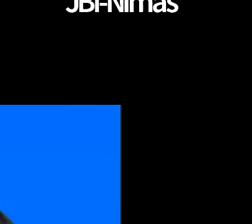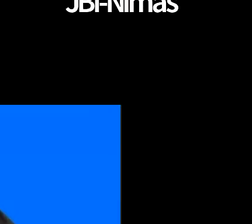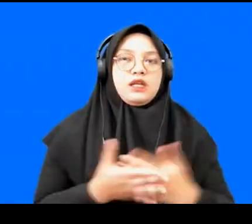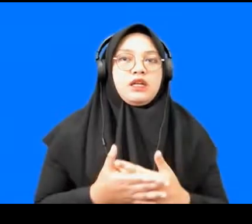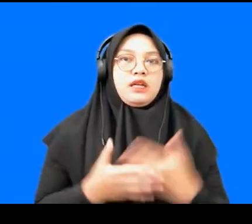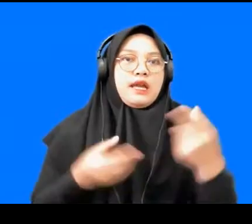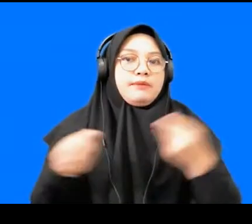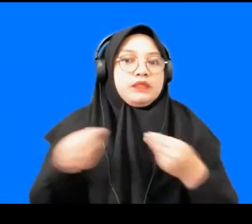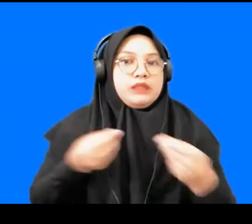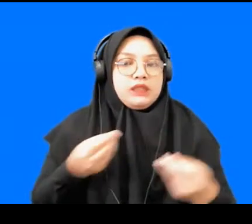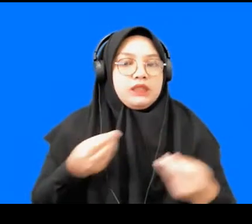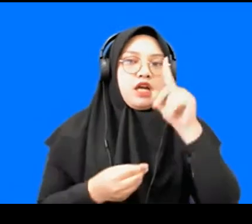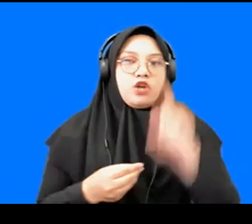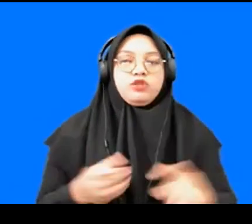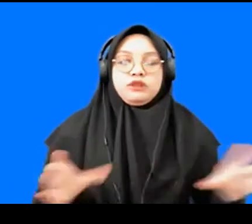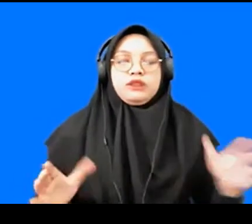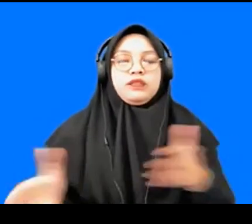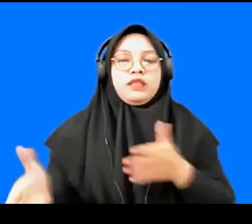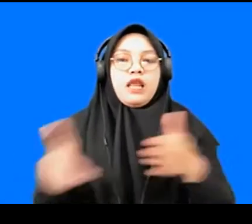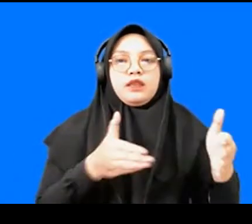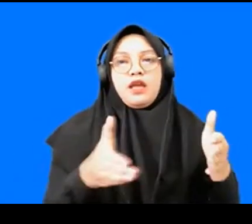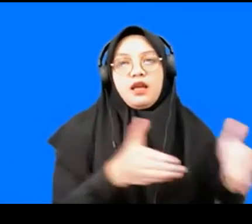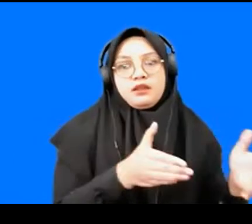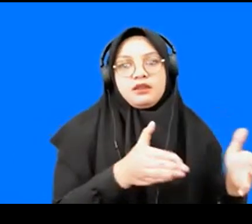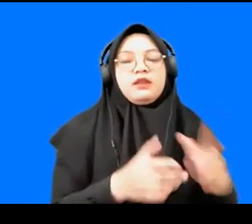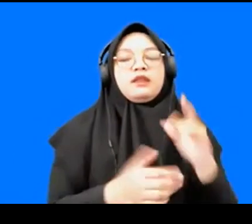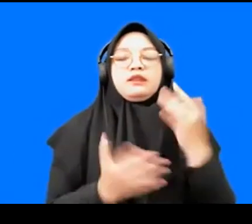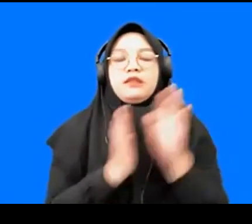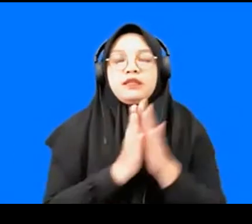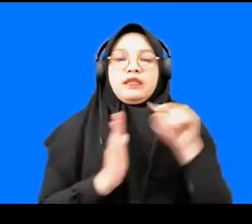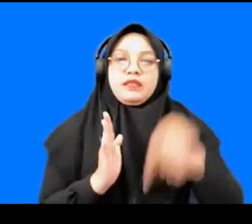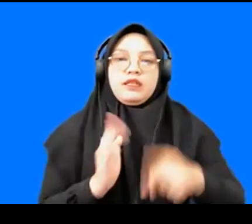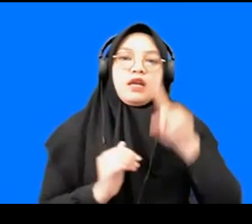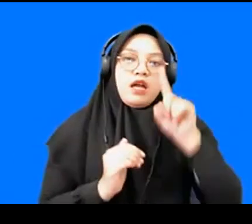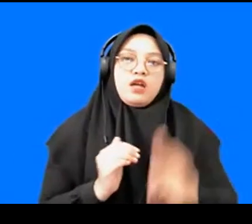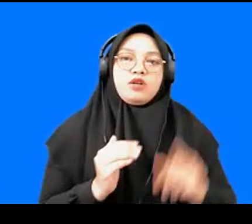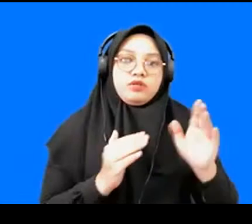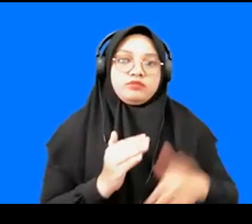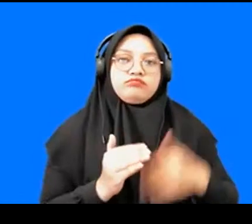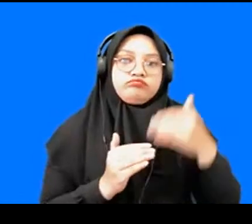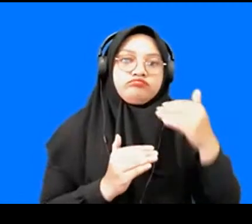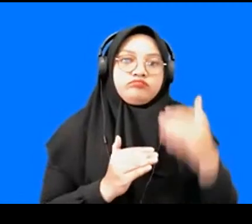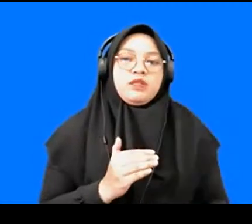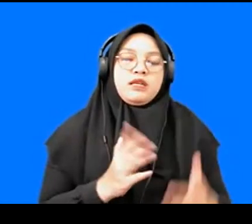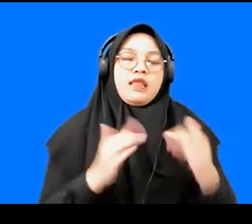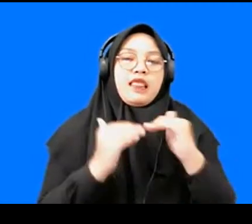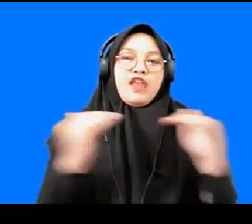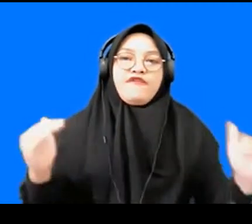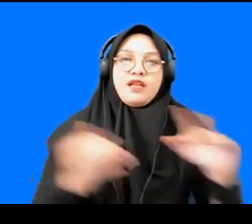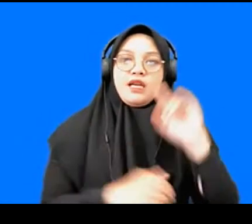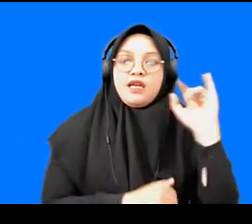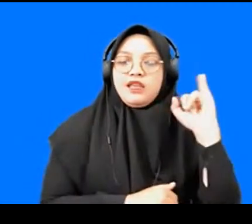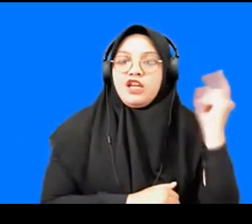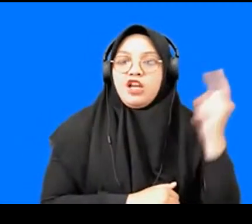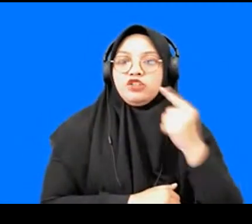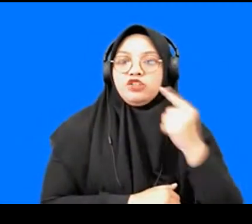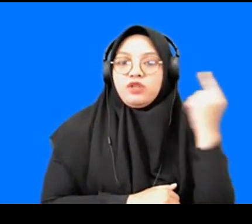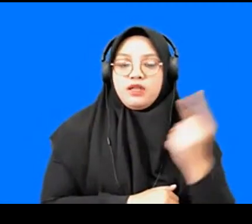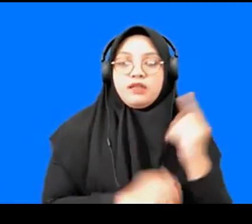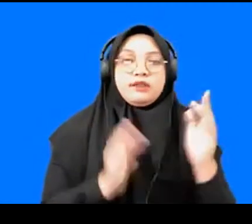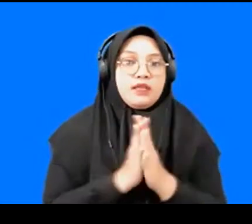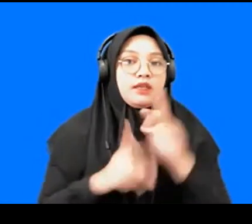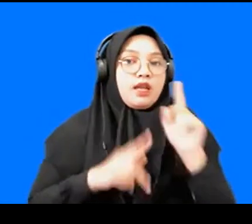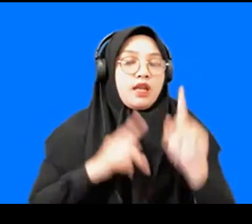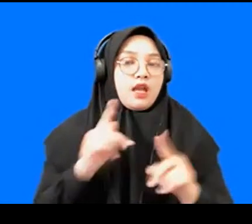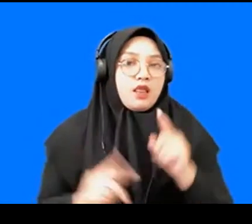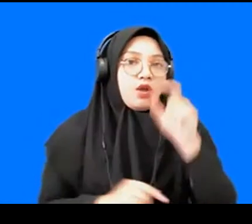and yet needs to be international. Mm-hmm. And even if somebody parks their money in a tax haven, yes,